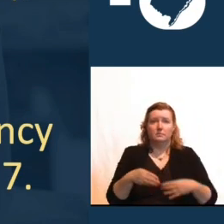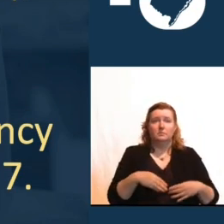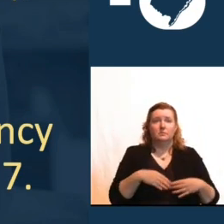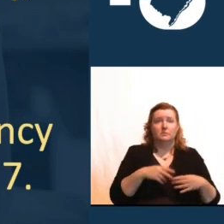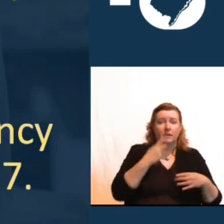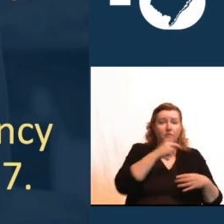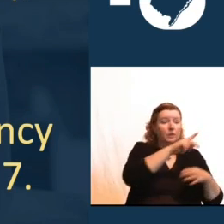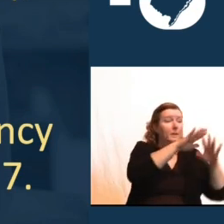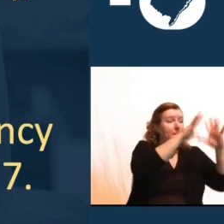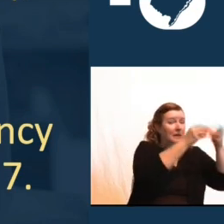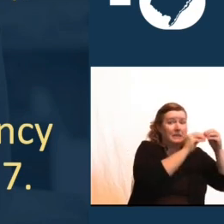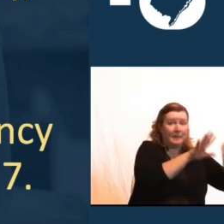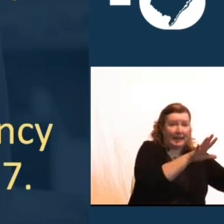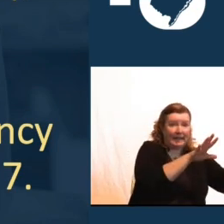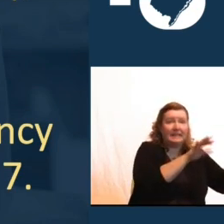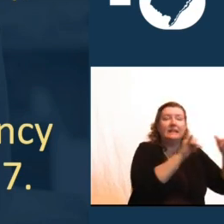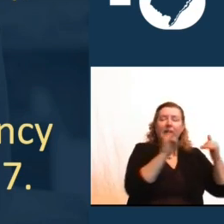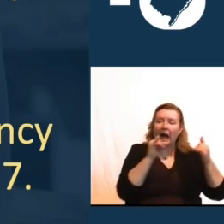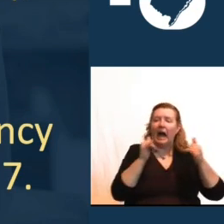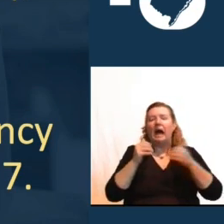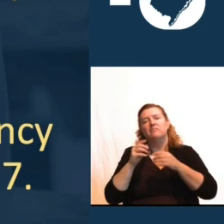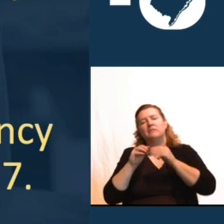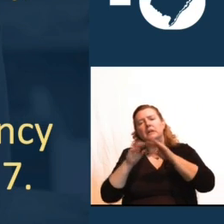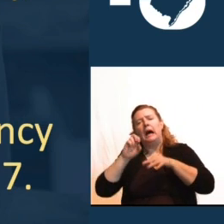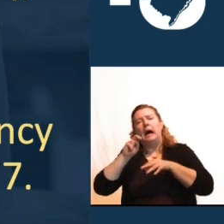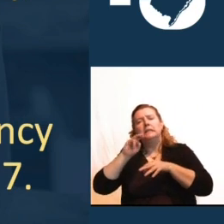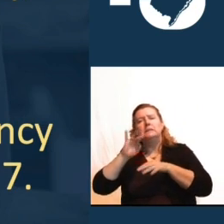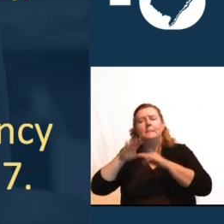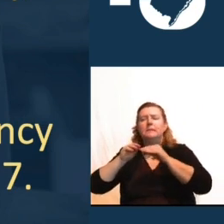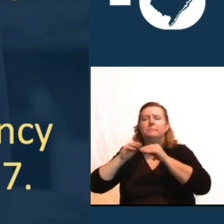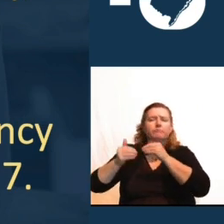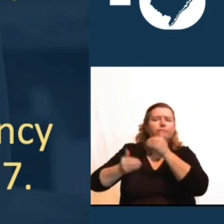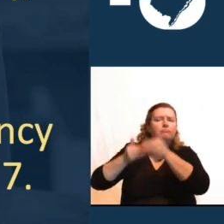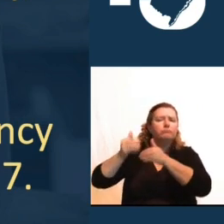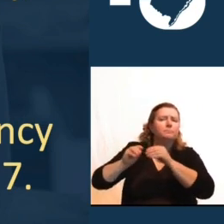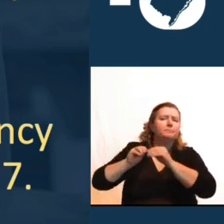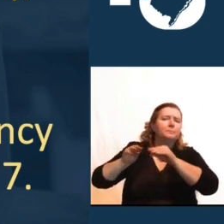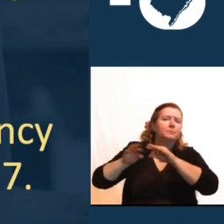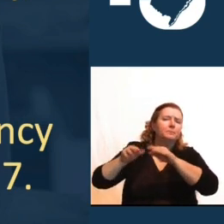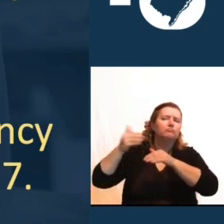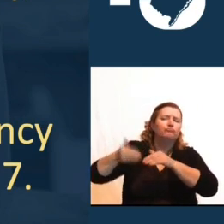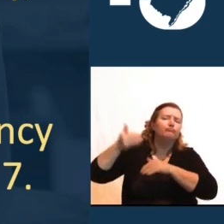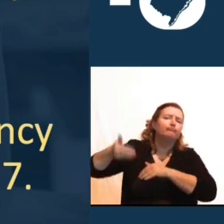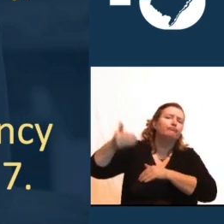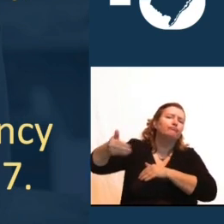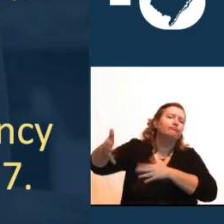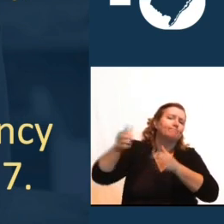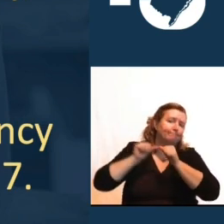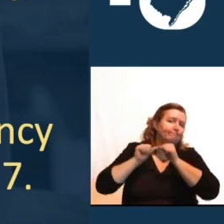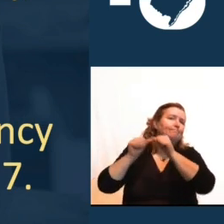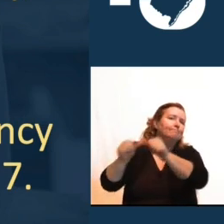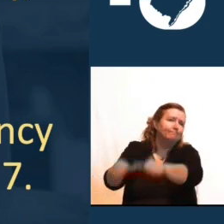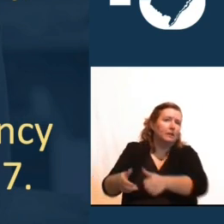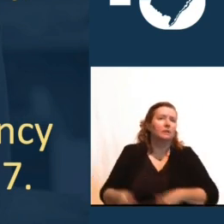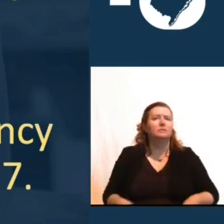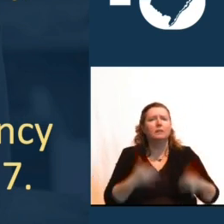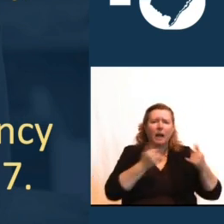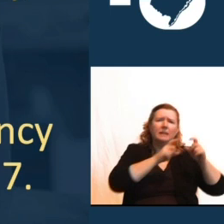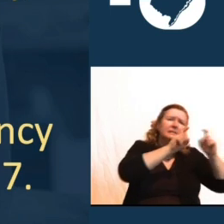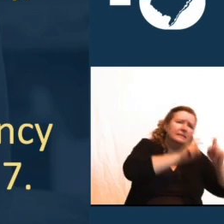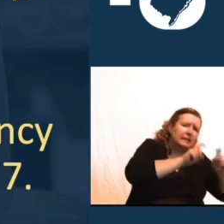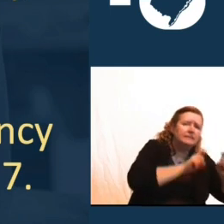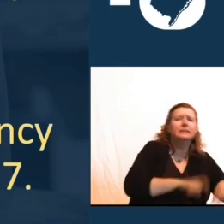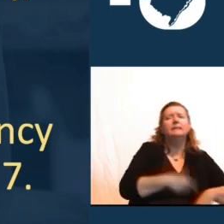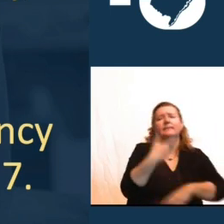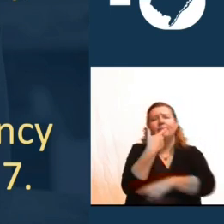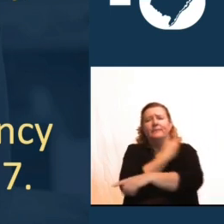to vaccinate, test, and coordinate the healthcare system's response, this order will continue existing orders,